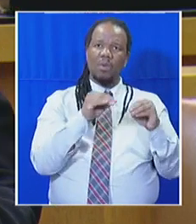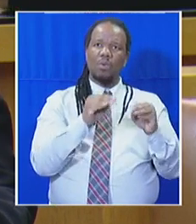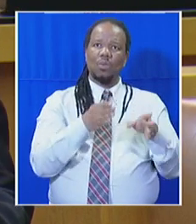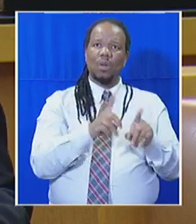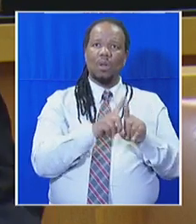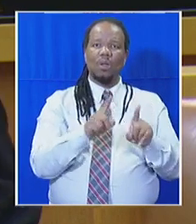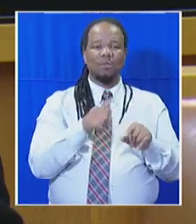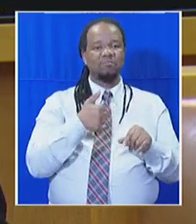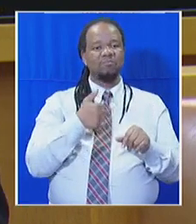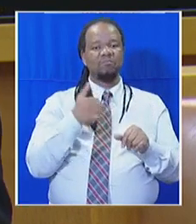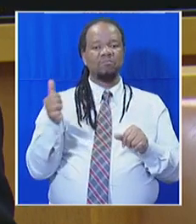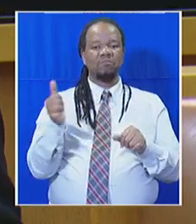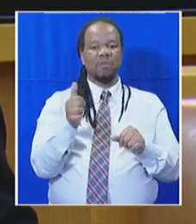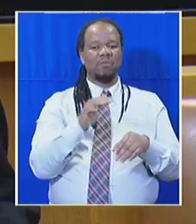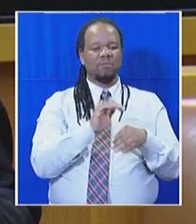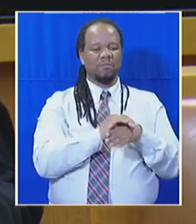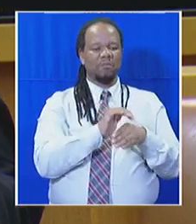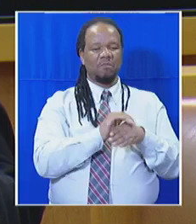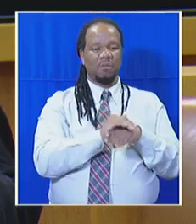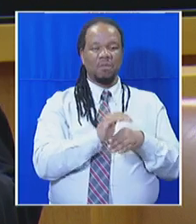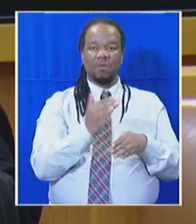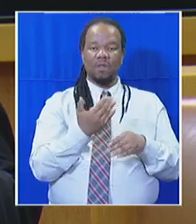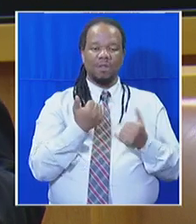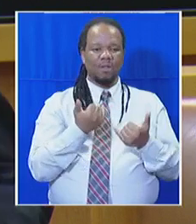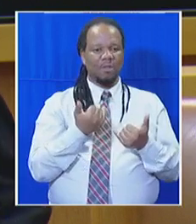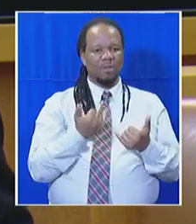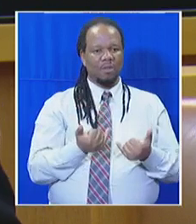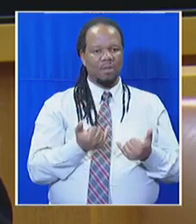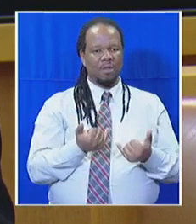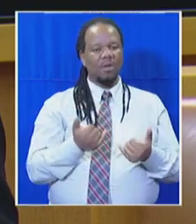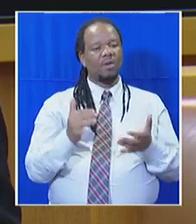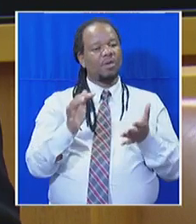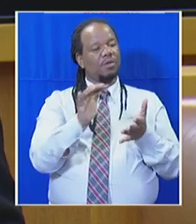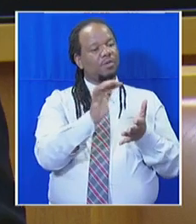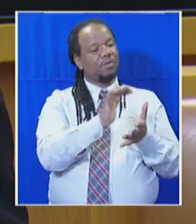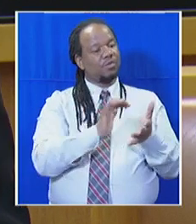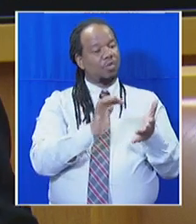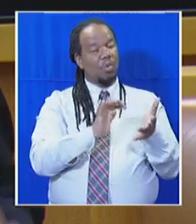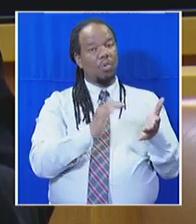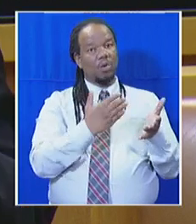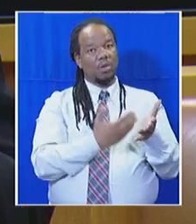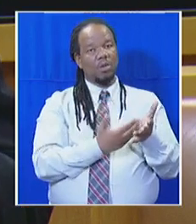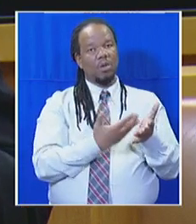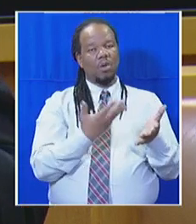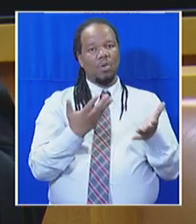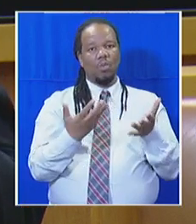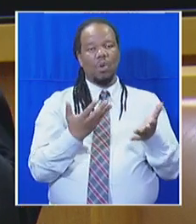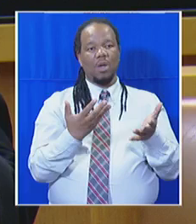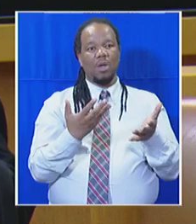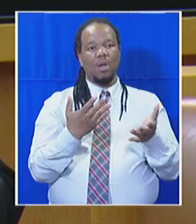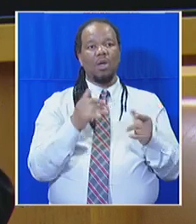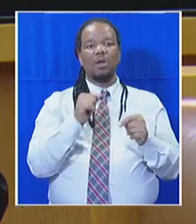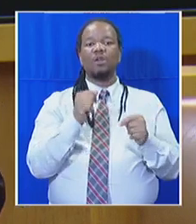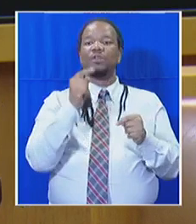for Pulse. Just recently, there is a story that was much publicized, a story of a teacher